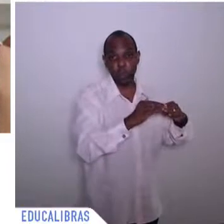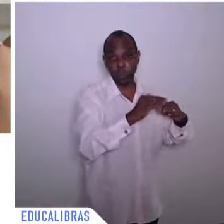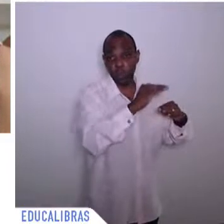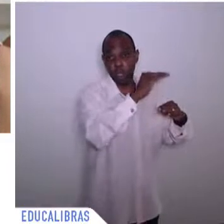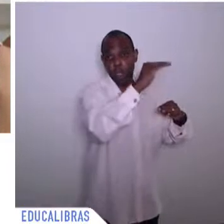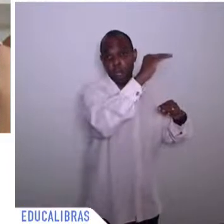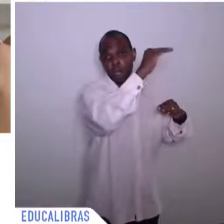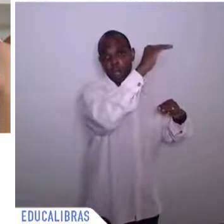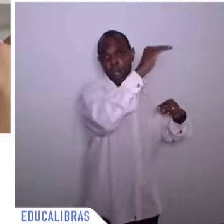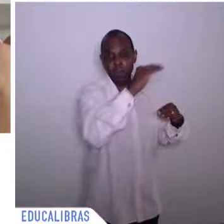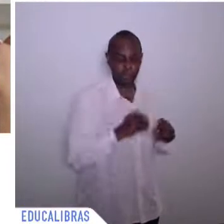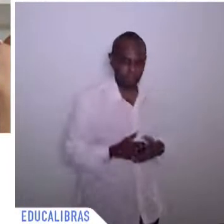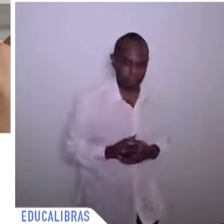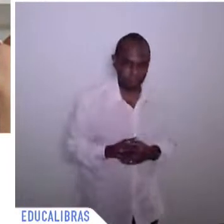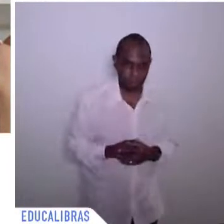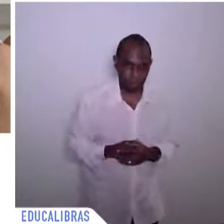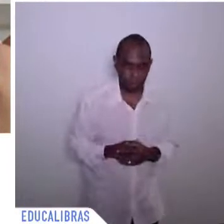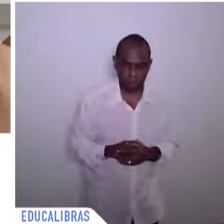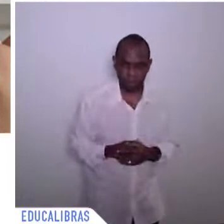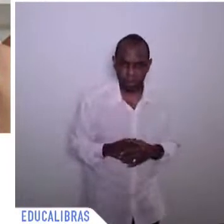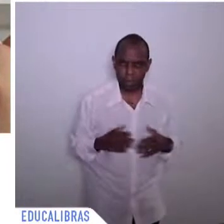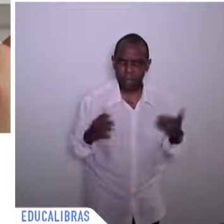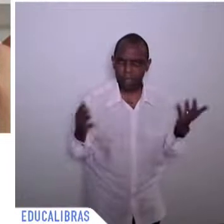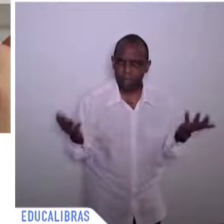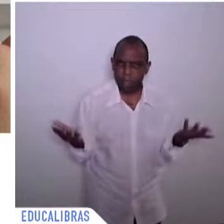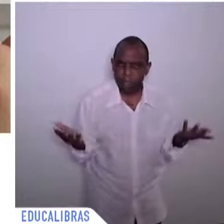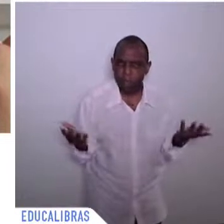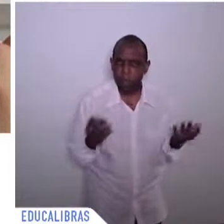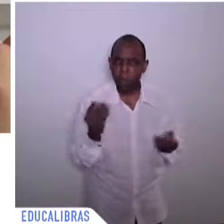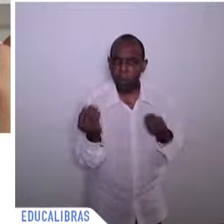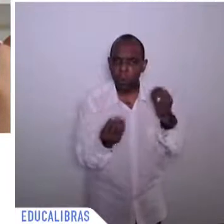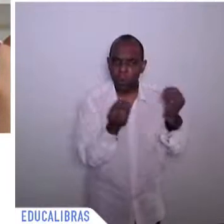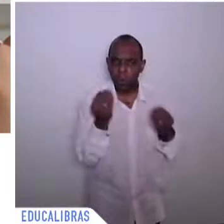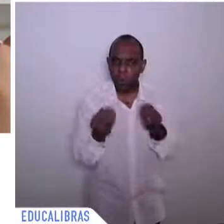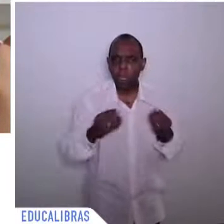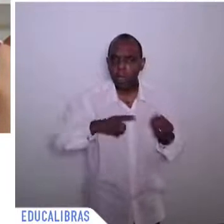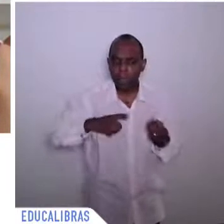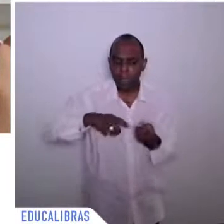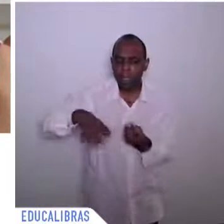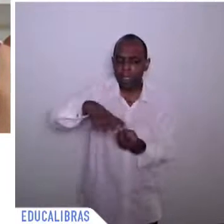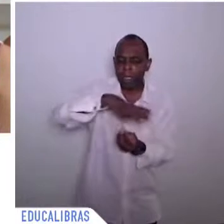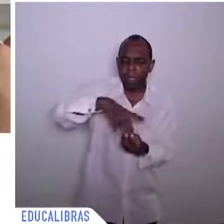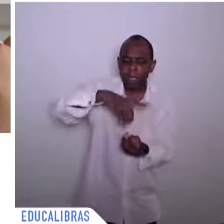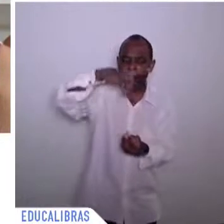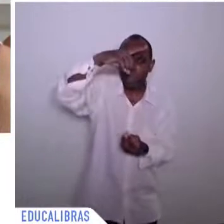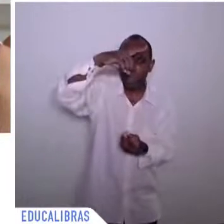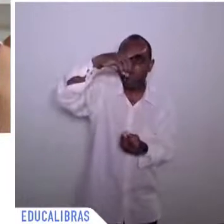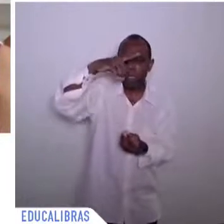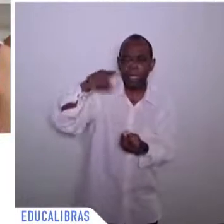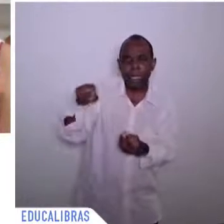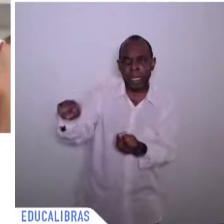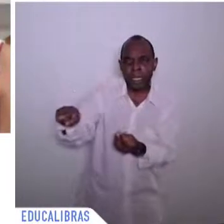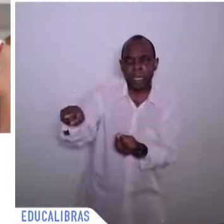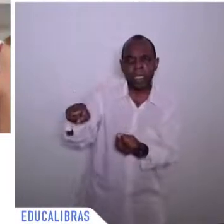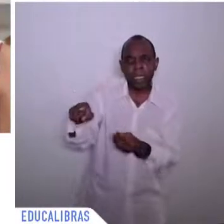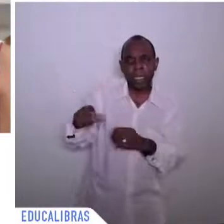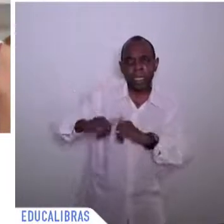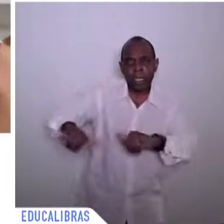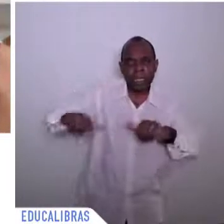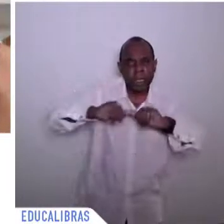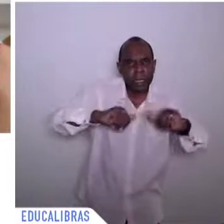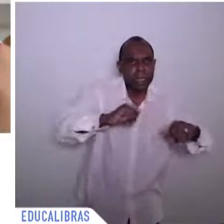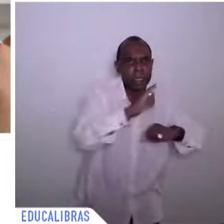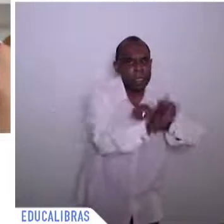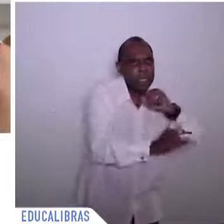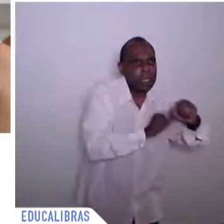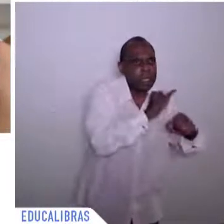think there, what the results show us is how you build a